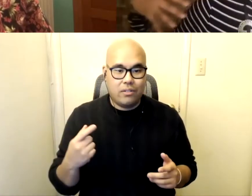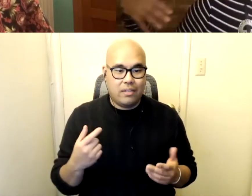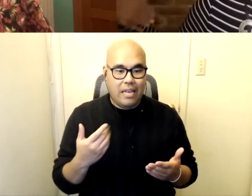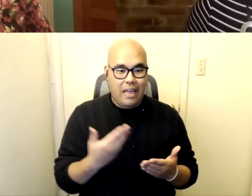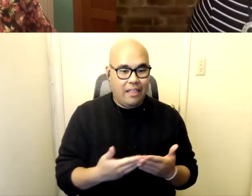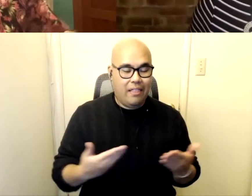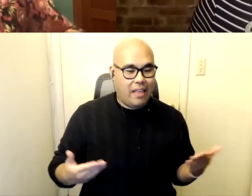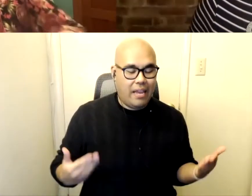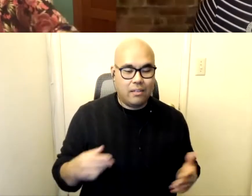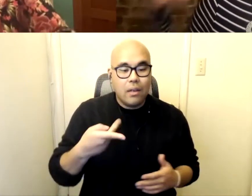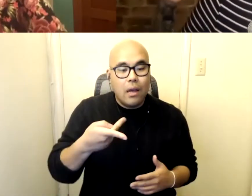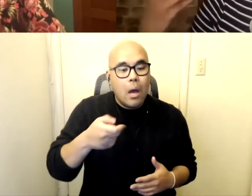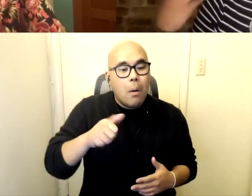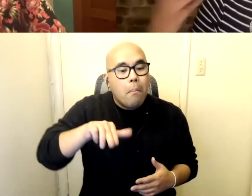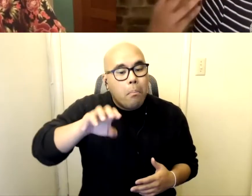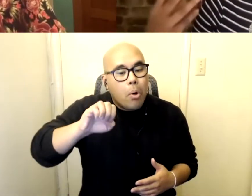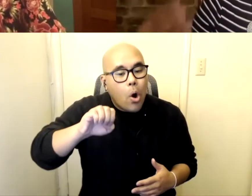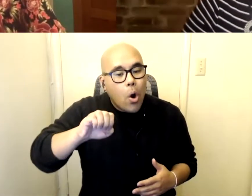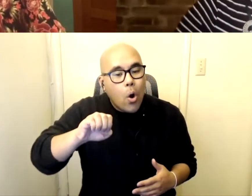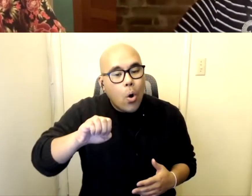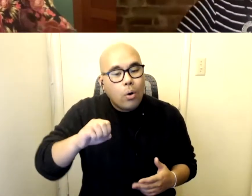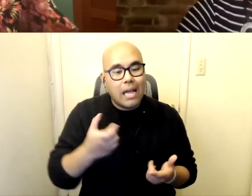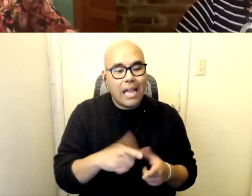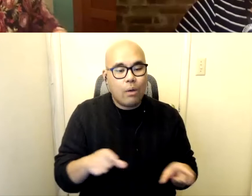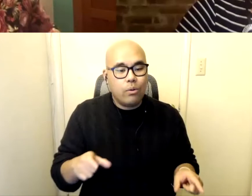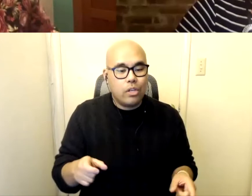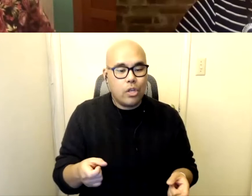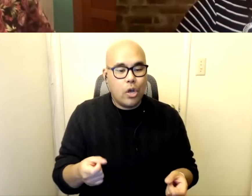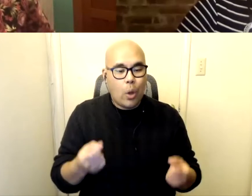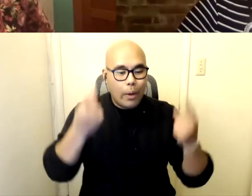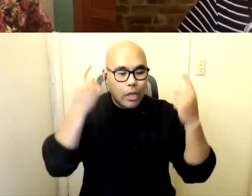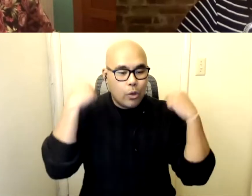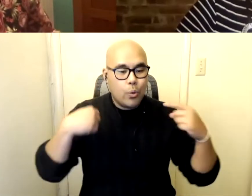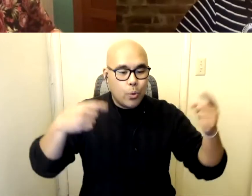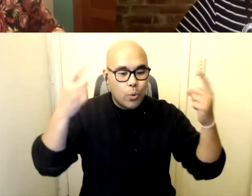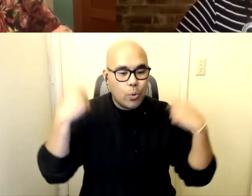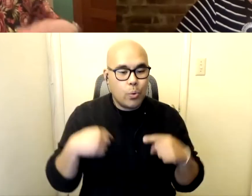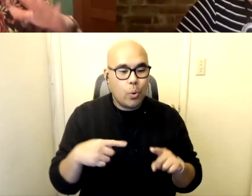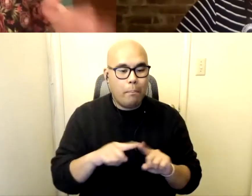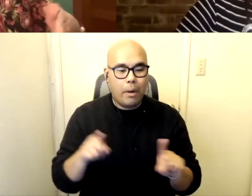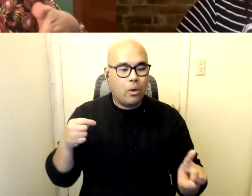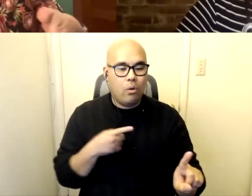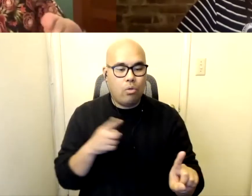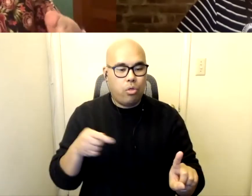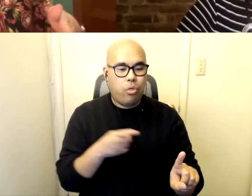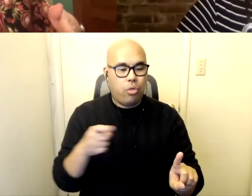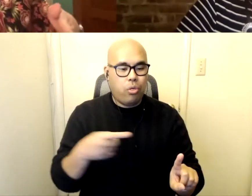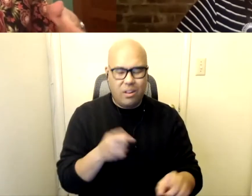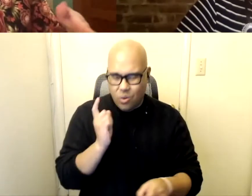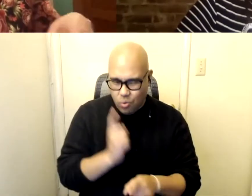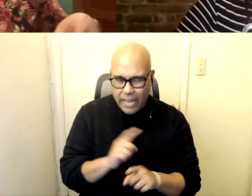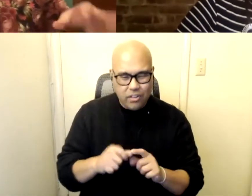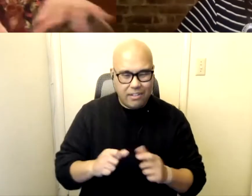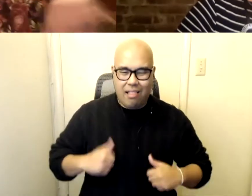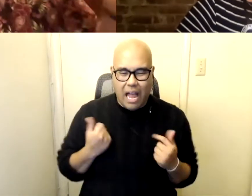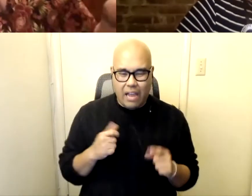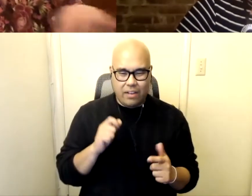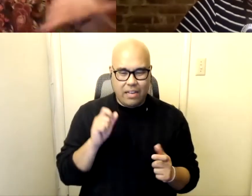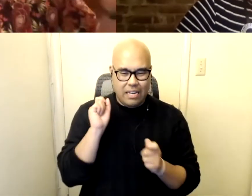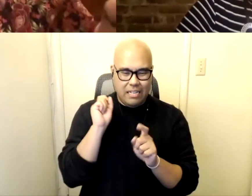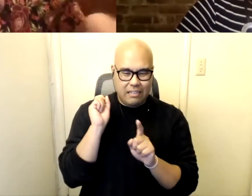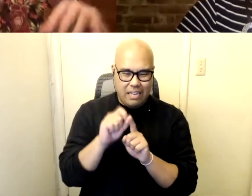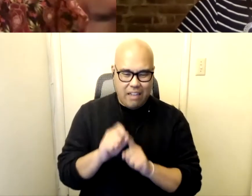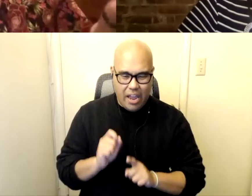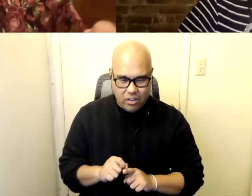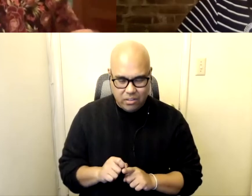over you and not necessarily going anywhere. So that Right, makes details of life. You just get submerged in details of life, and then you're sort of swimming